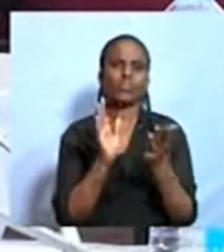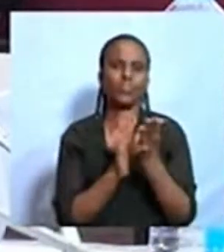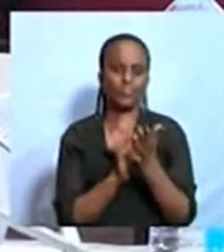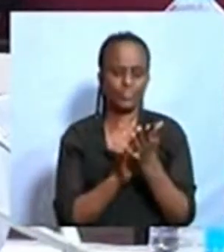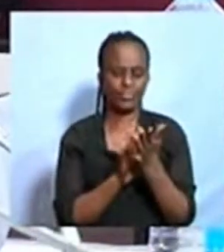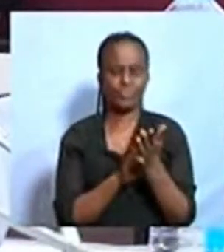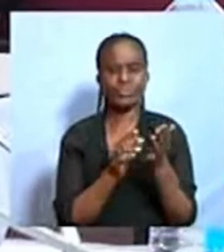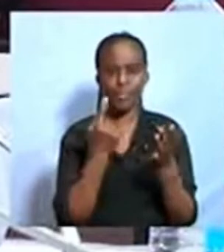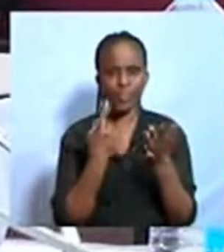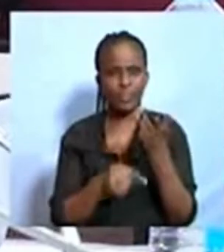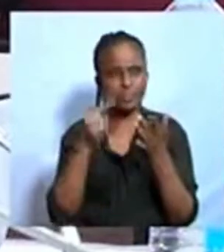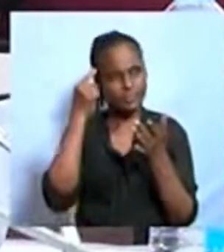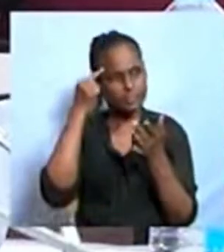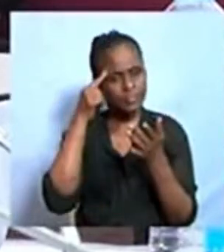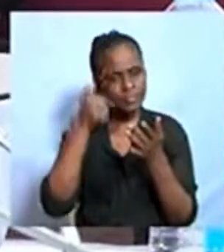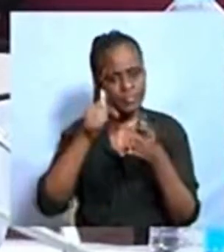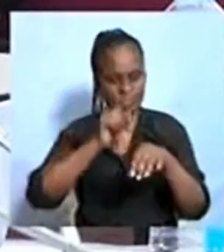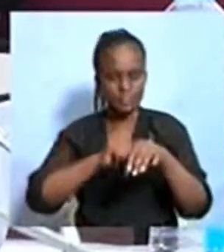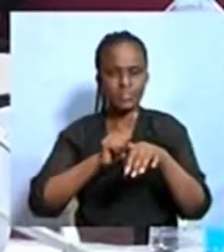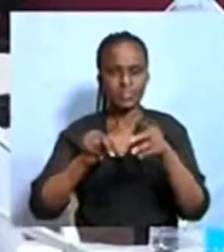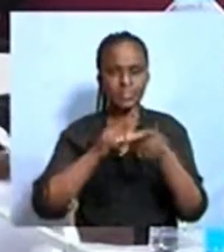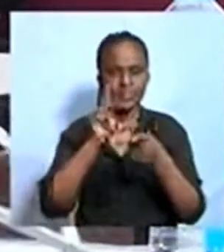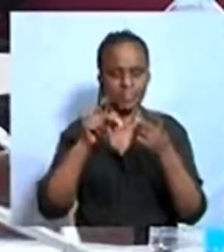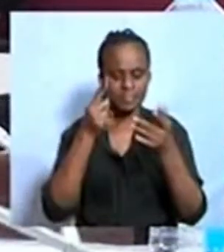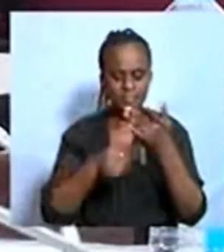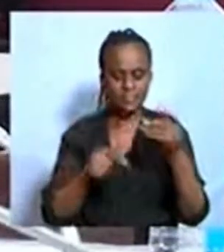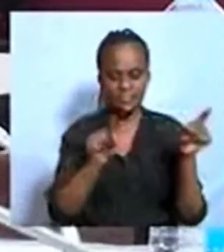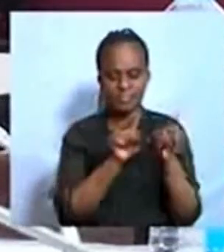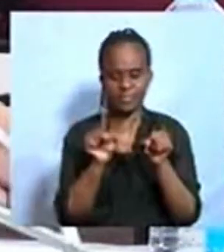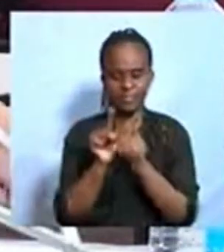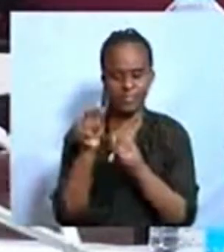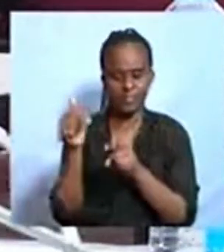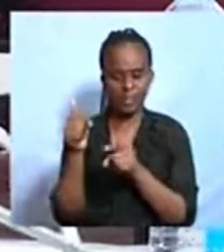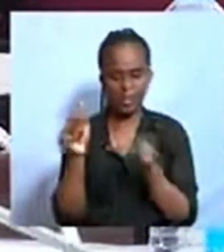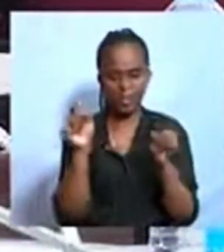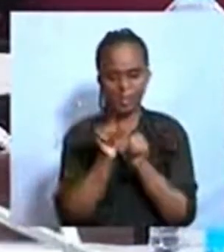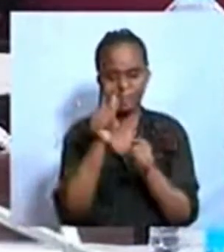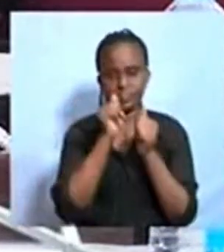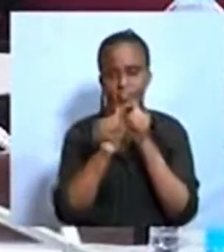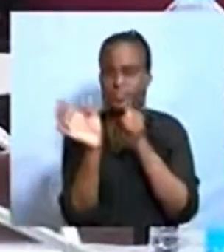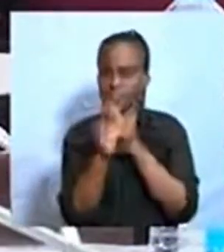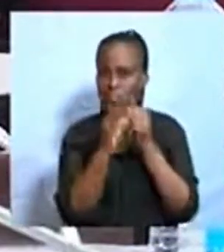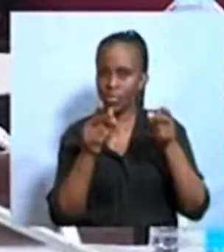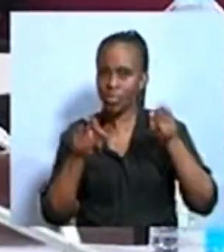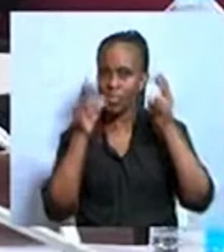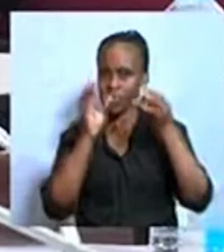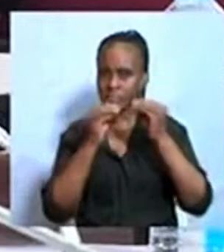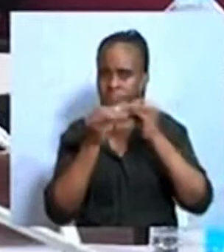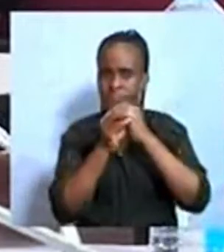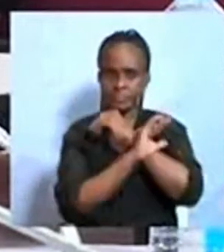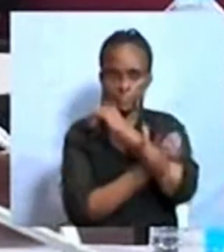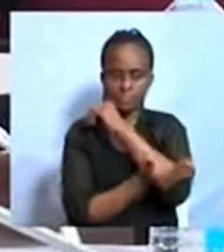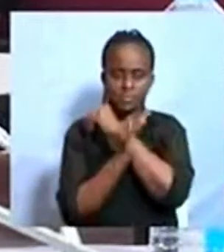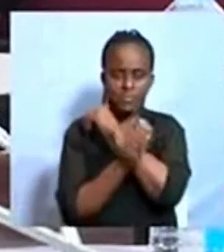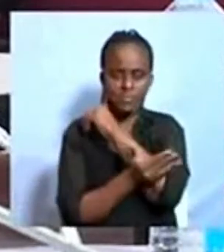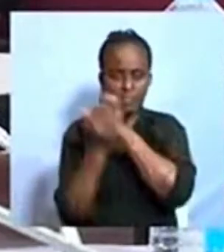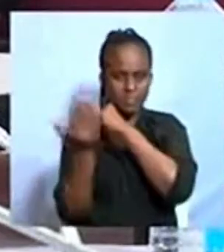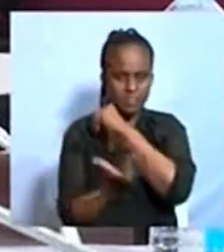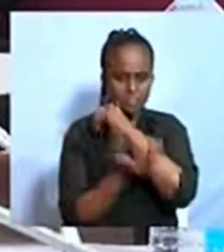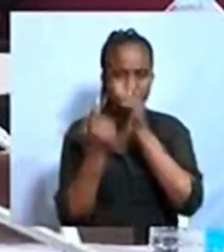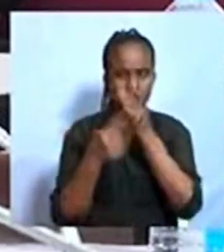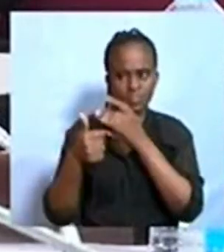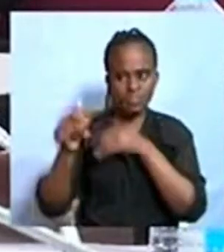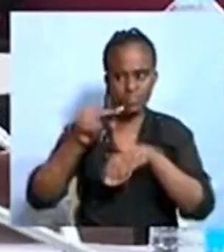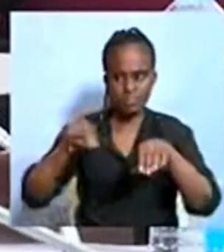this government did at a particular time was to also, and this was because of the high numbers of teenage pregnancies, to introduce what we call the